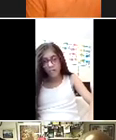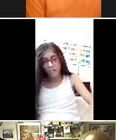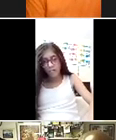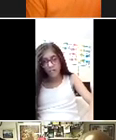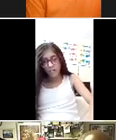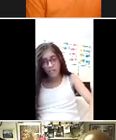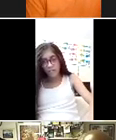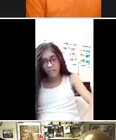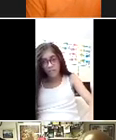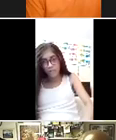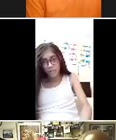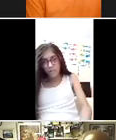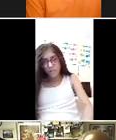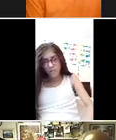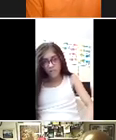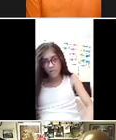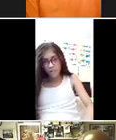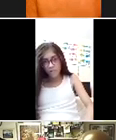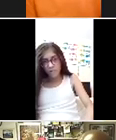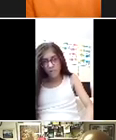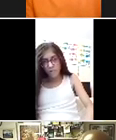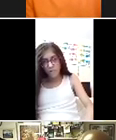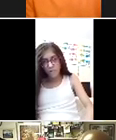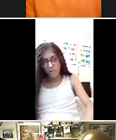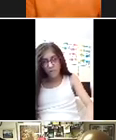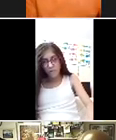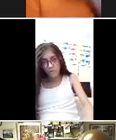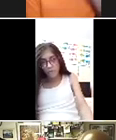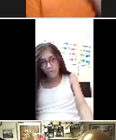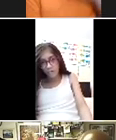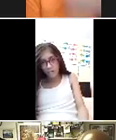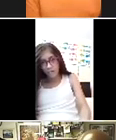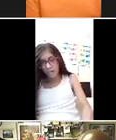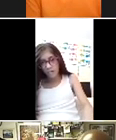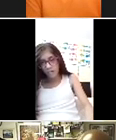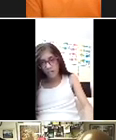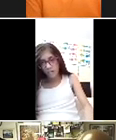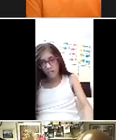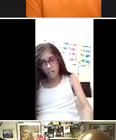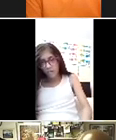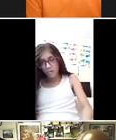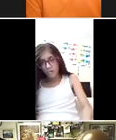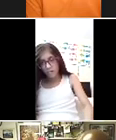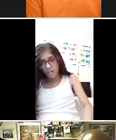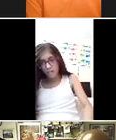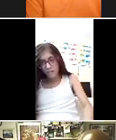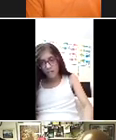Corinthians 3:21, Paul calls the brethren to let us know